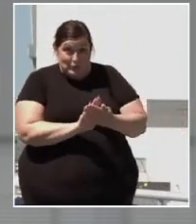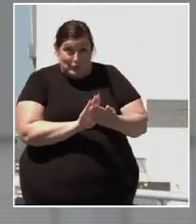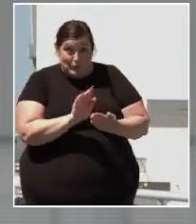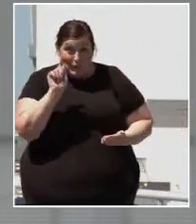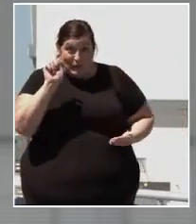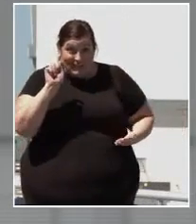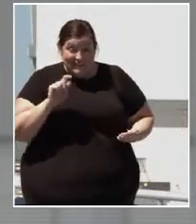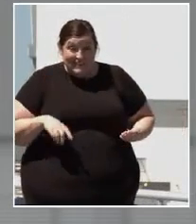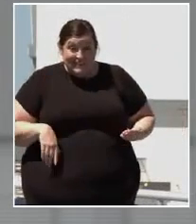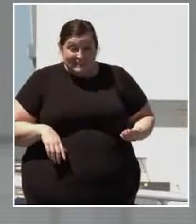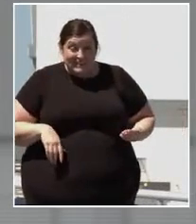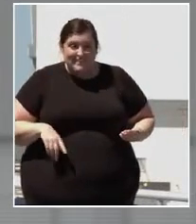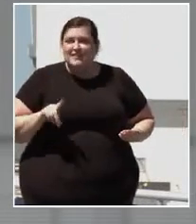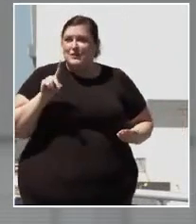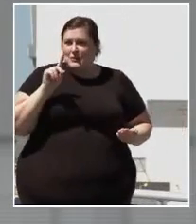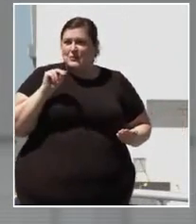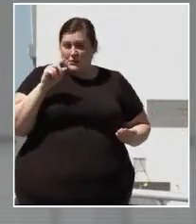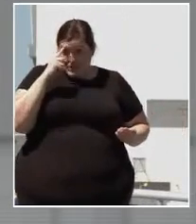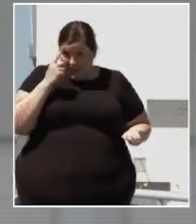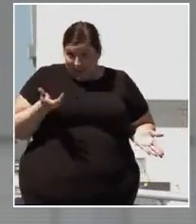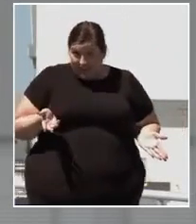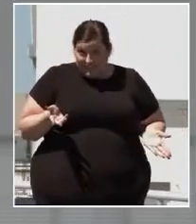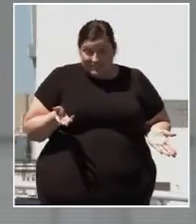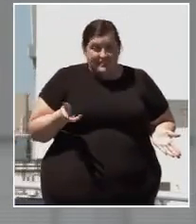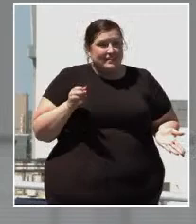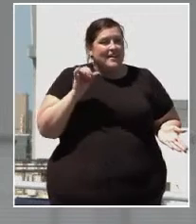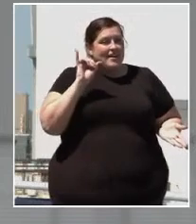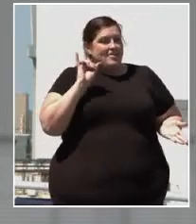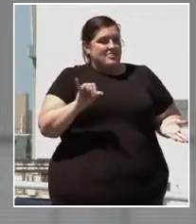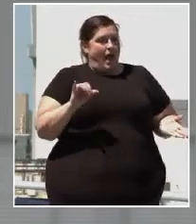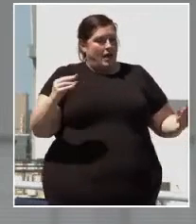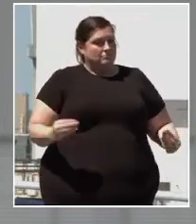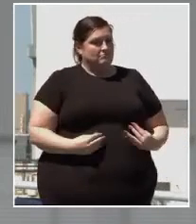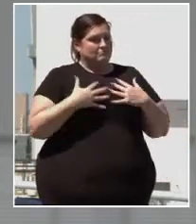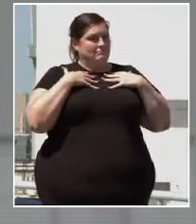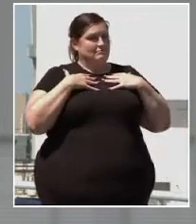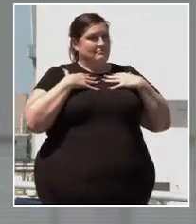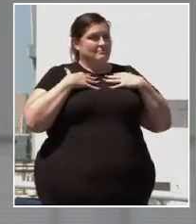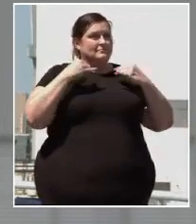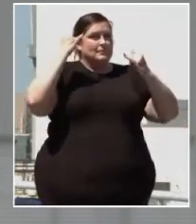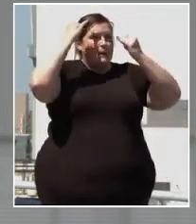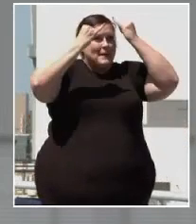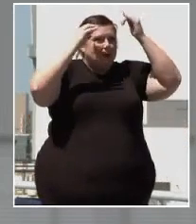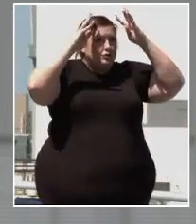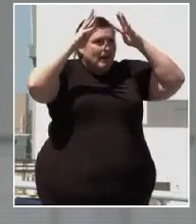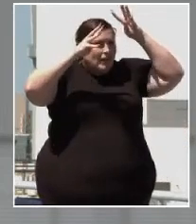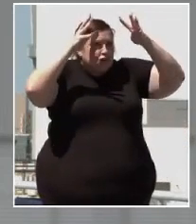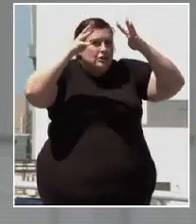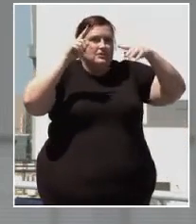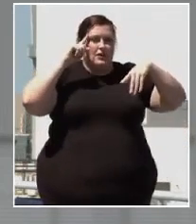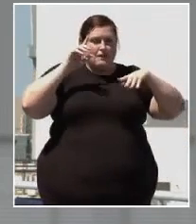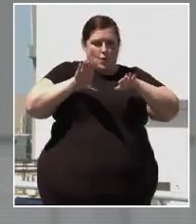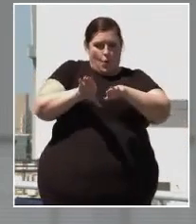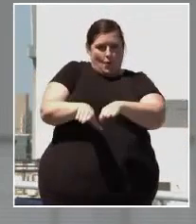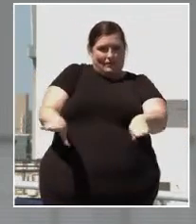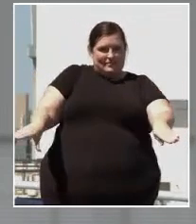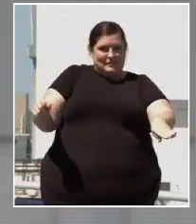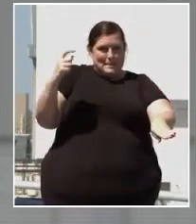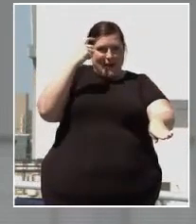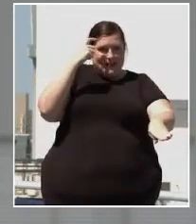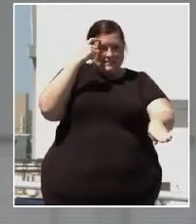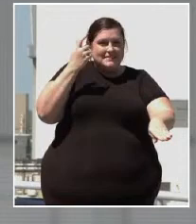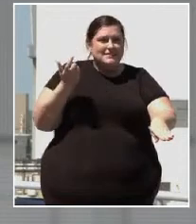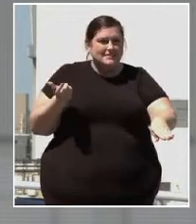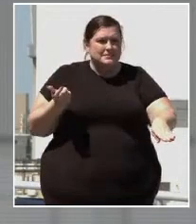schools do you think that that ignites the imagination of those little